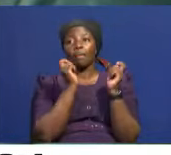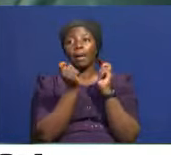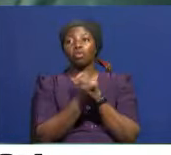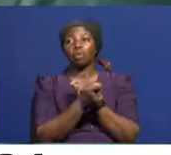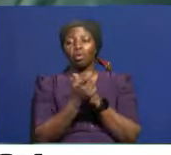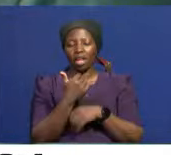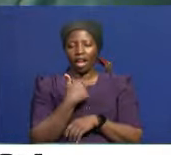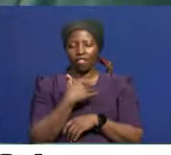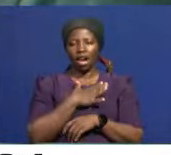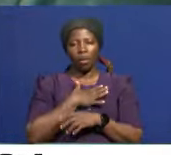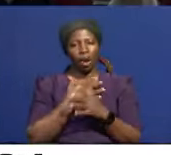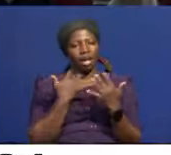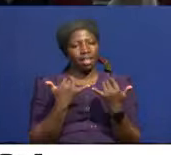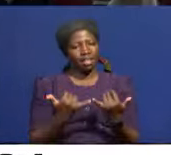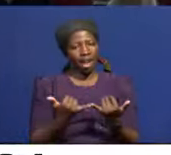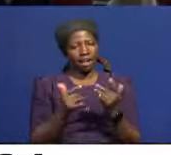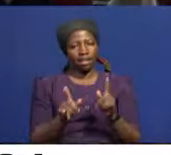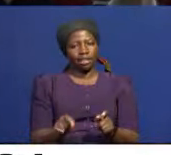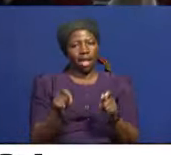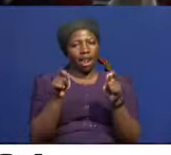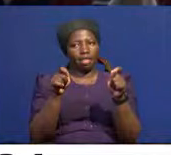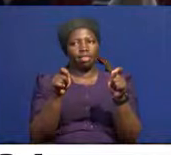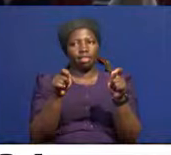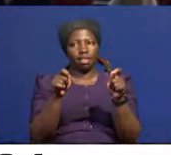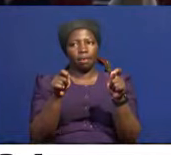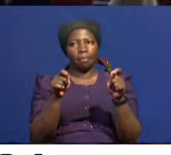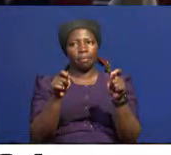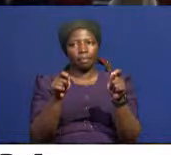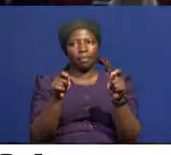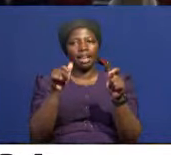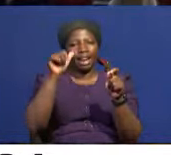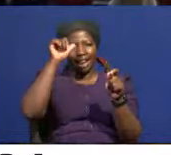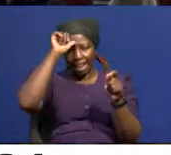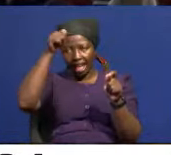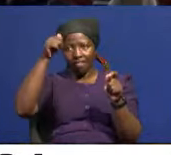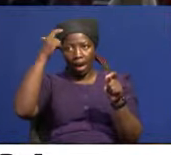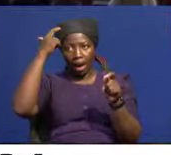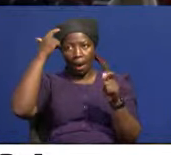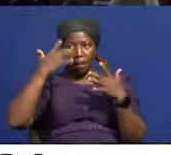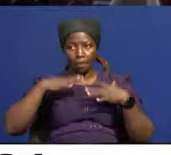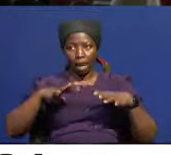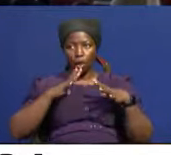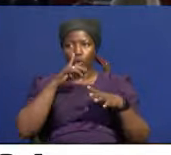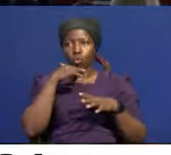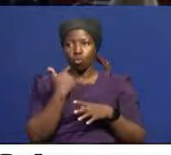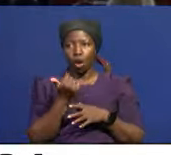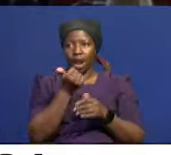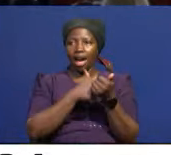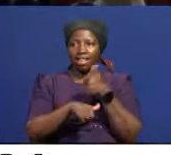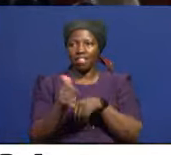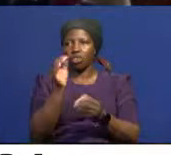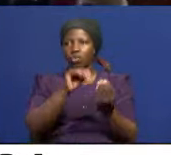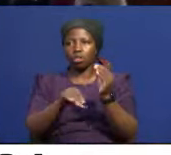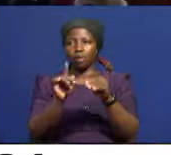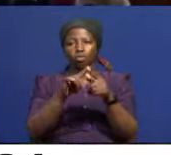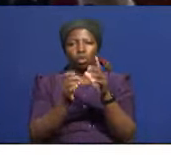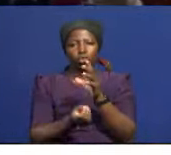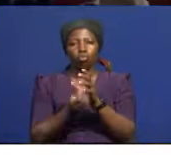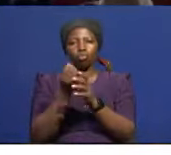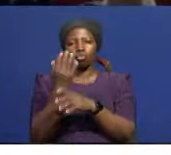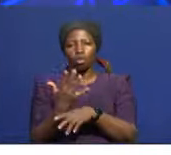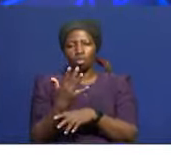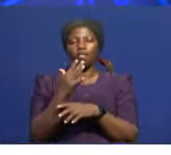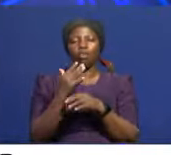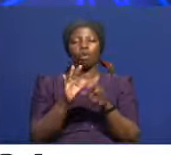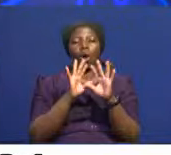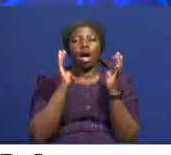are our young talents, brilliant minds, who are actively contributing to the growth of the global